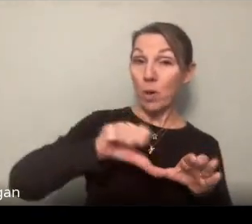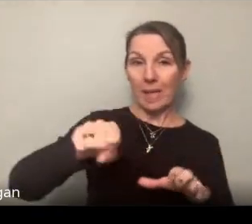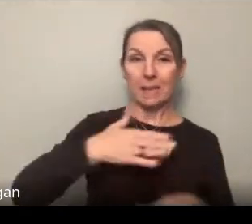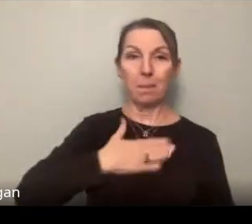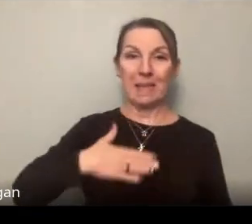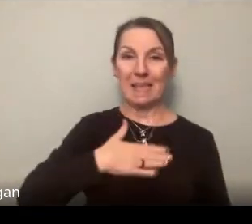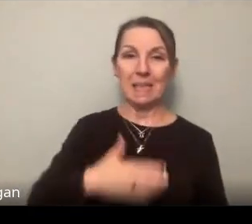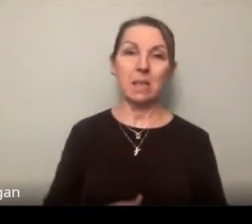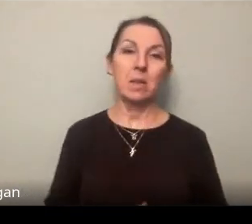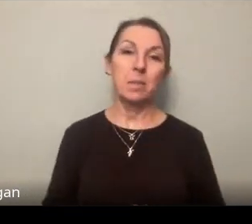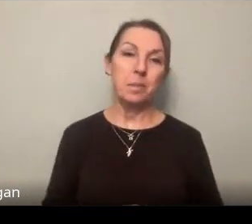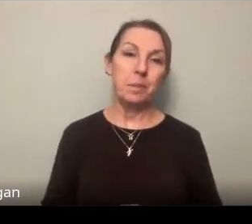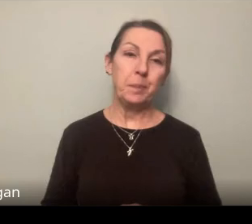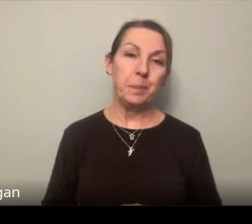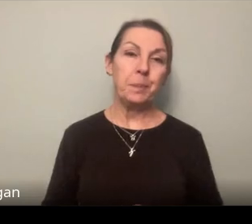please.